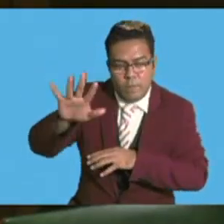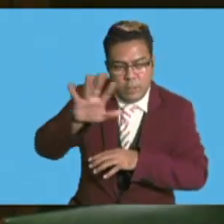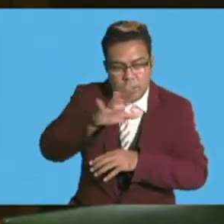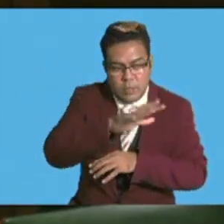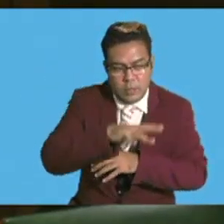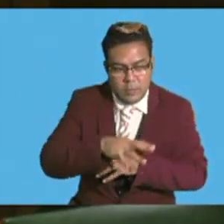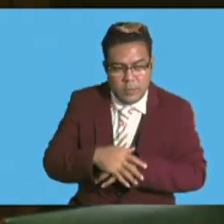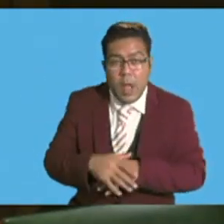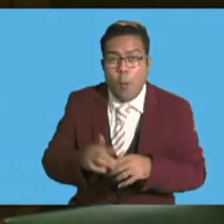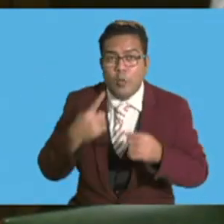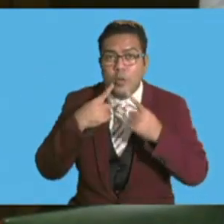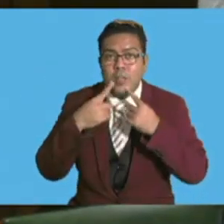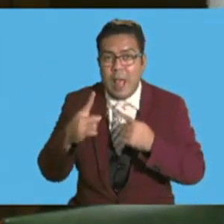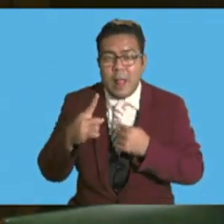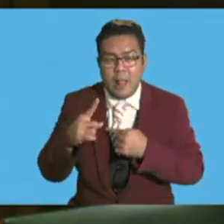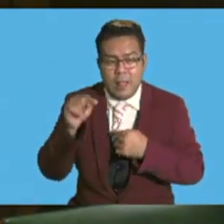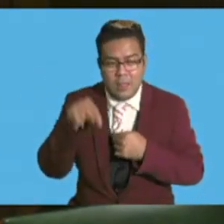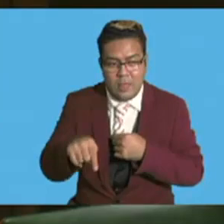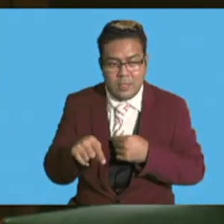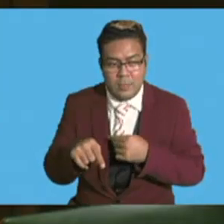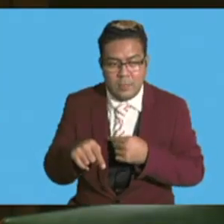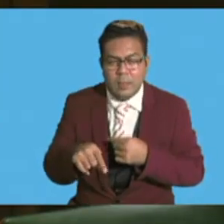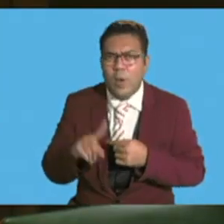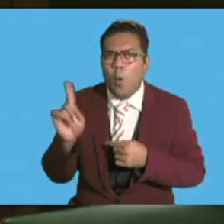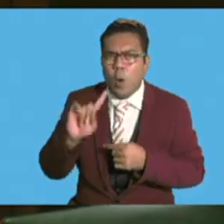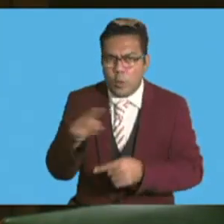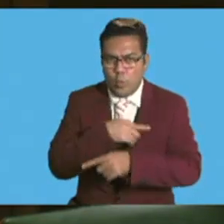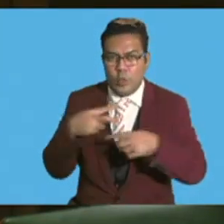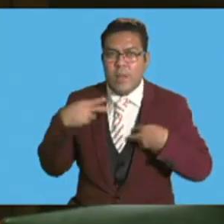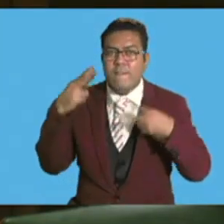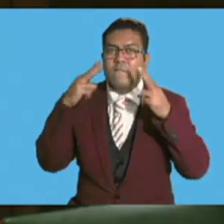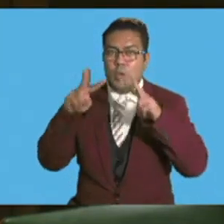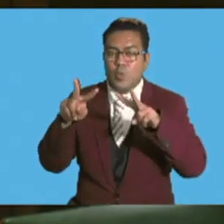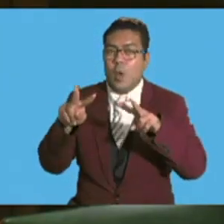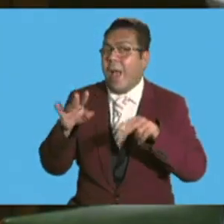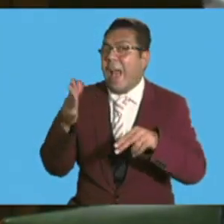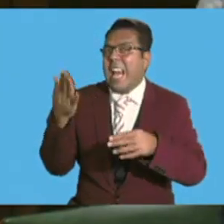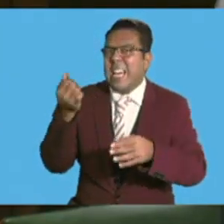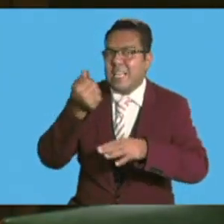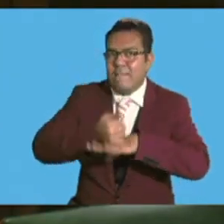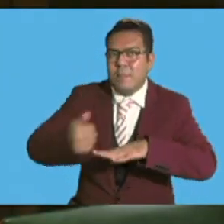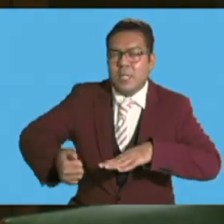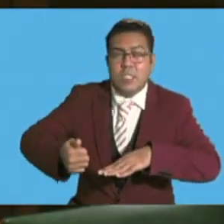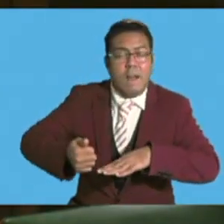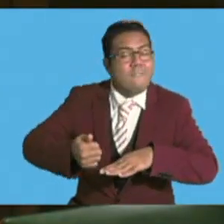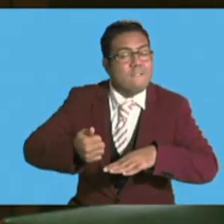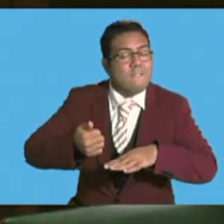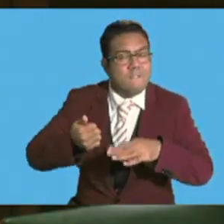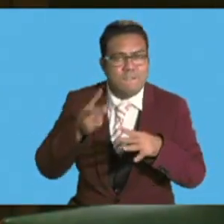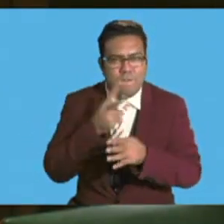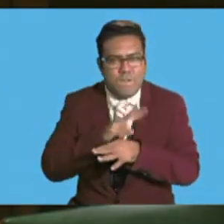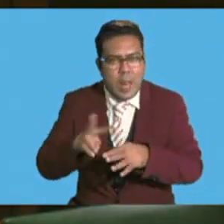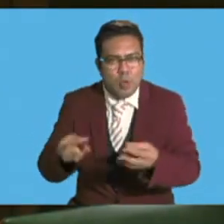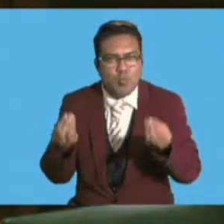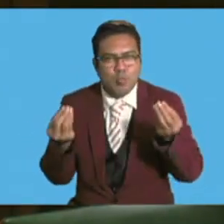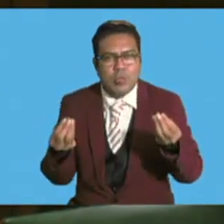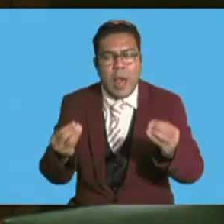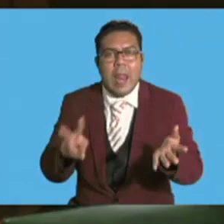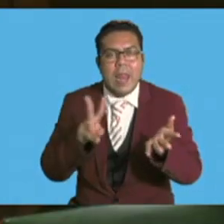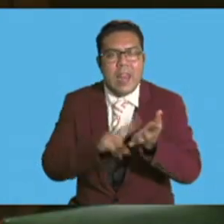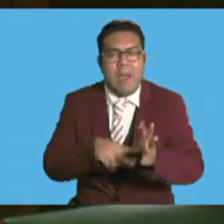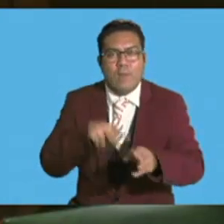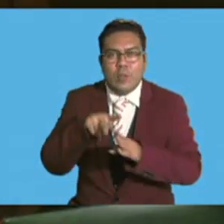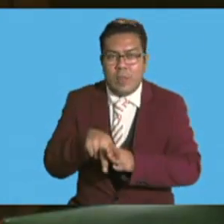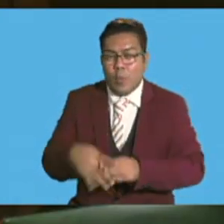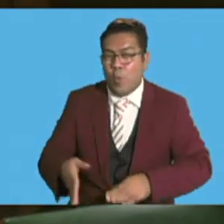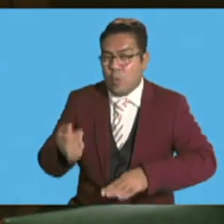tell this August House what we view of Namosa. Government values Namosa. That's why we are building a government station